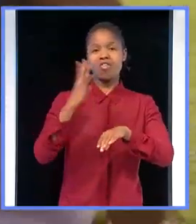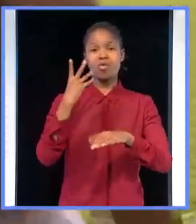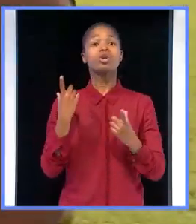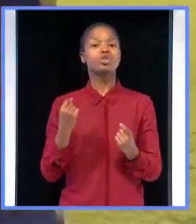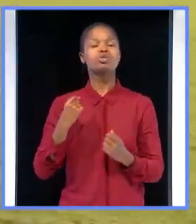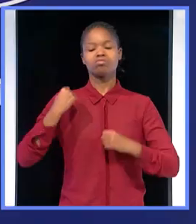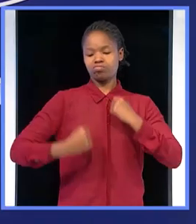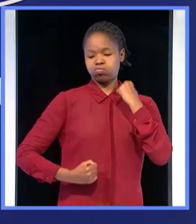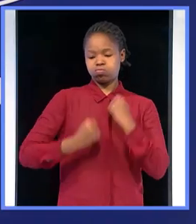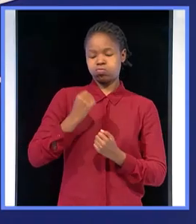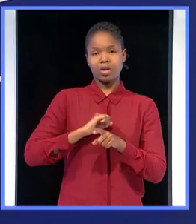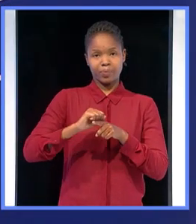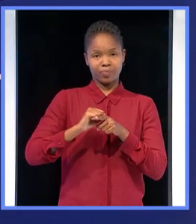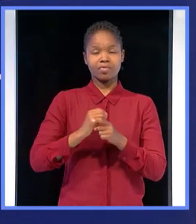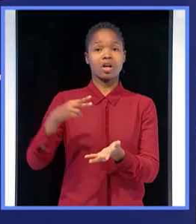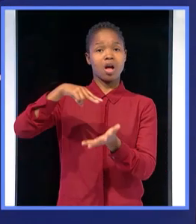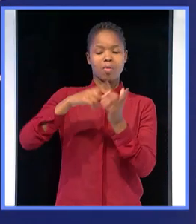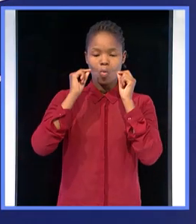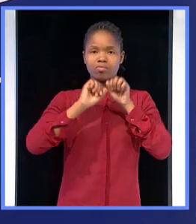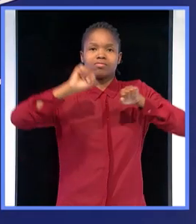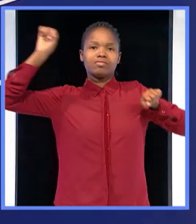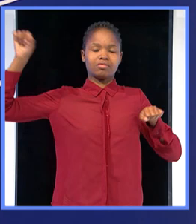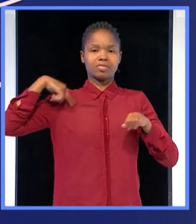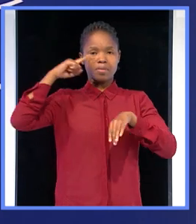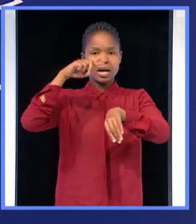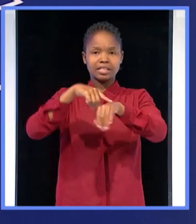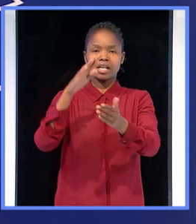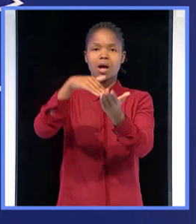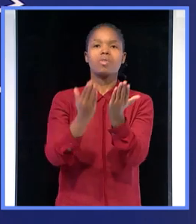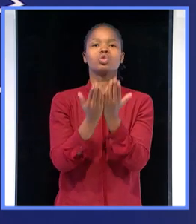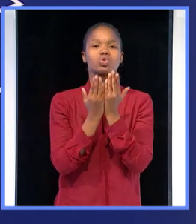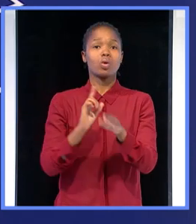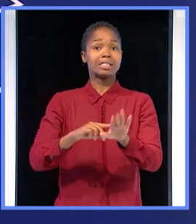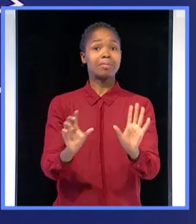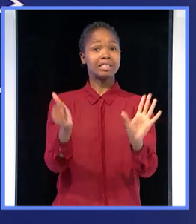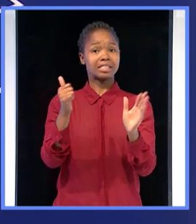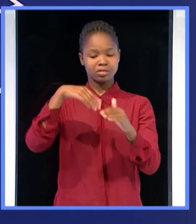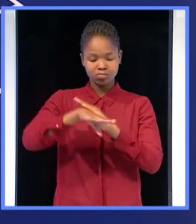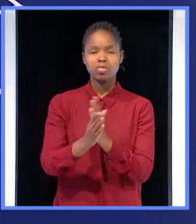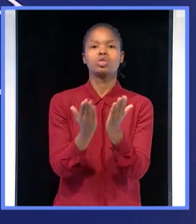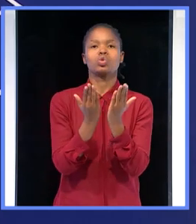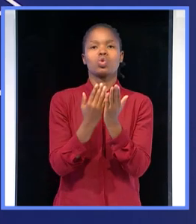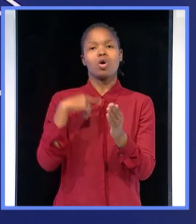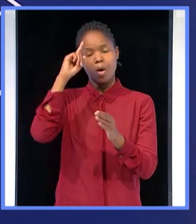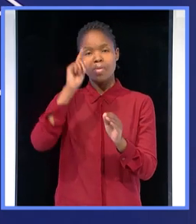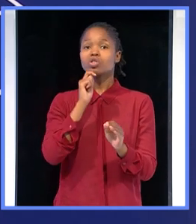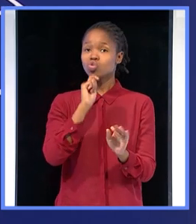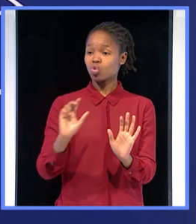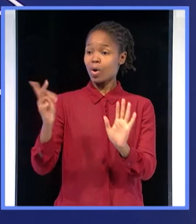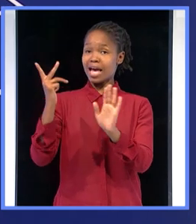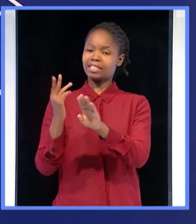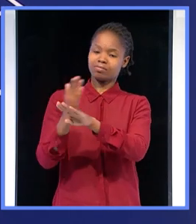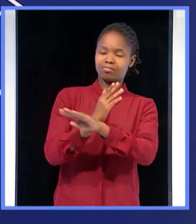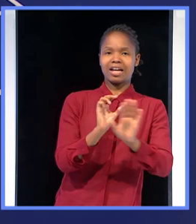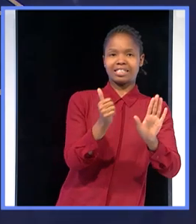jog, wake up, go to school. At 5 or 6 o'clock, I arrive at school. 2 hours before school starts,